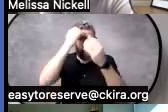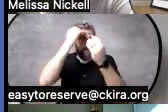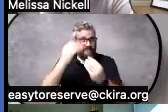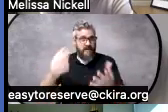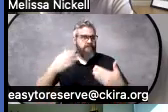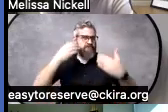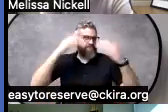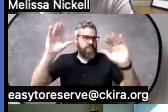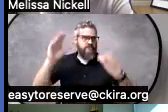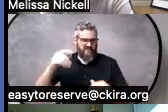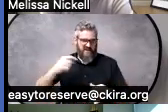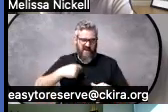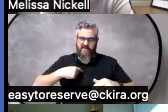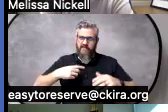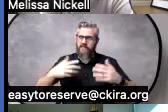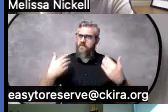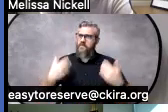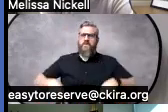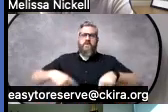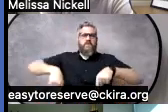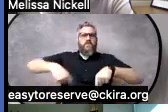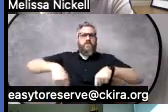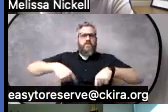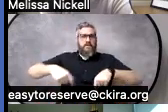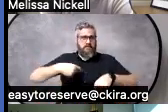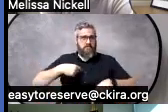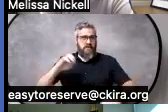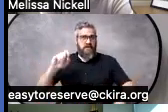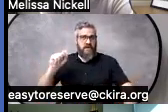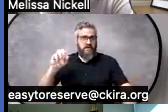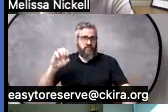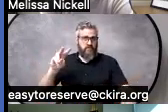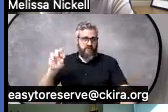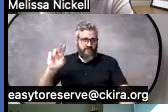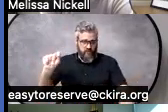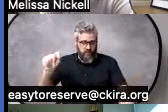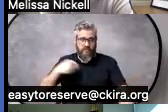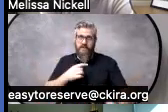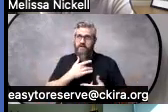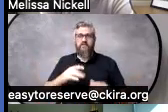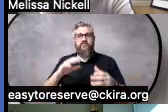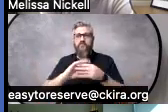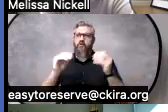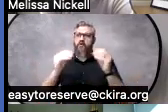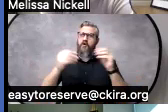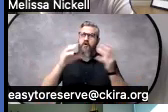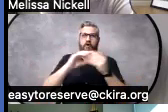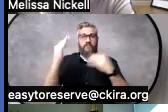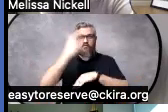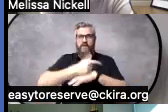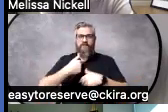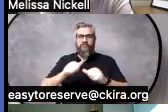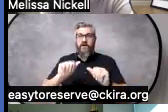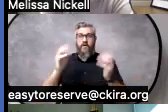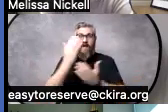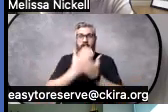nervous about this. And I talk quite a bit and I am extroverted. So I've been trying to not move my hands as much.